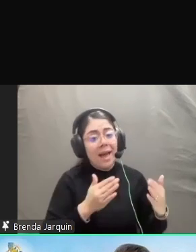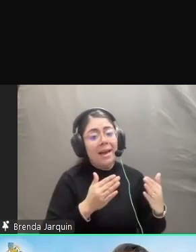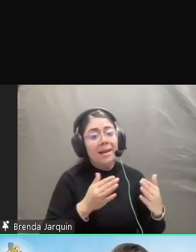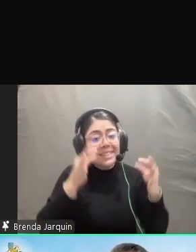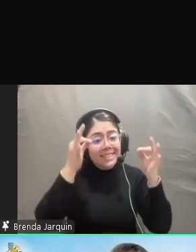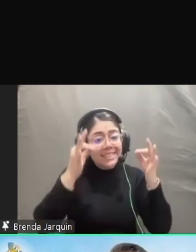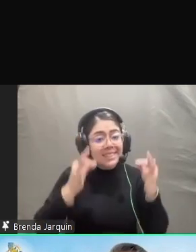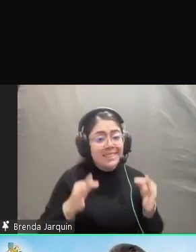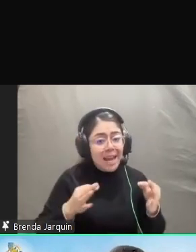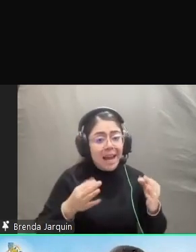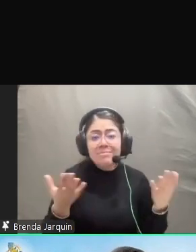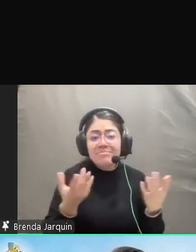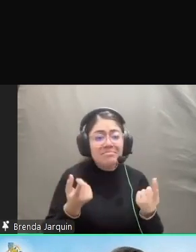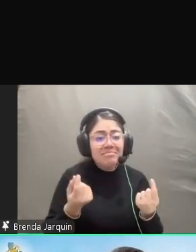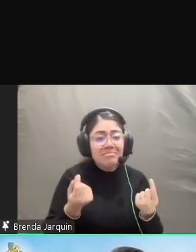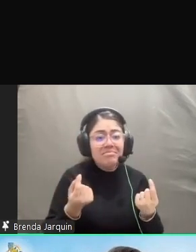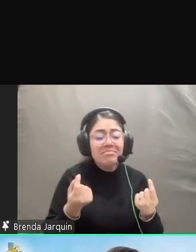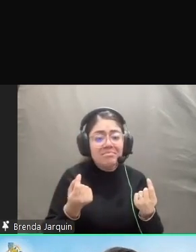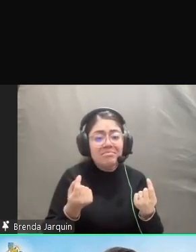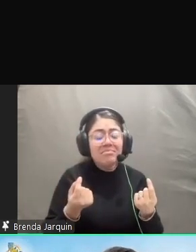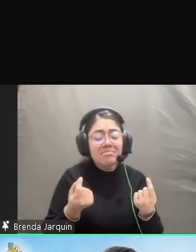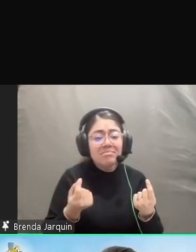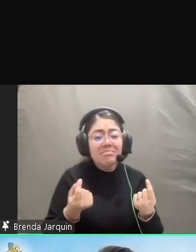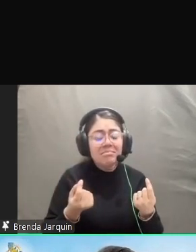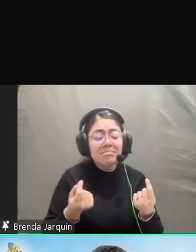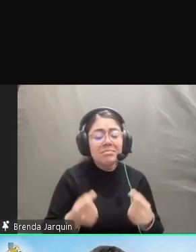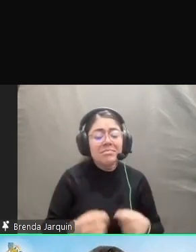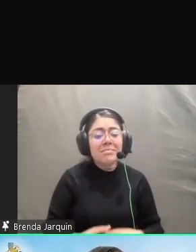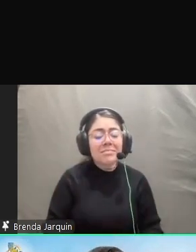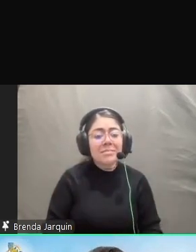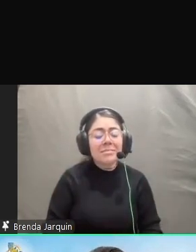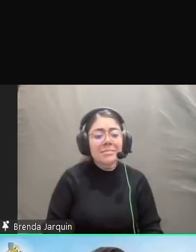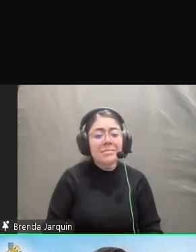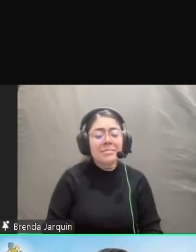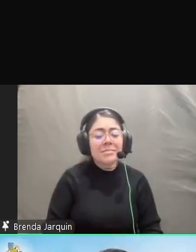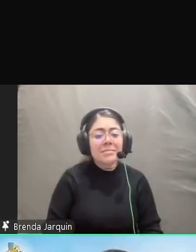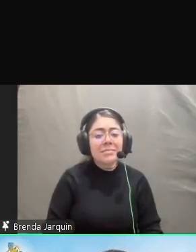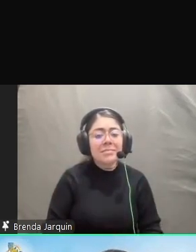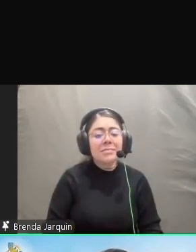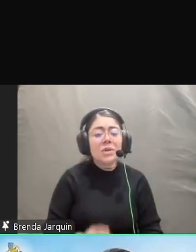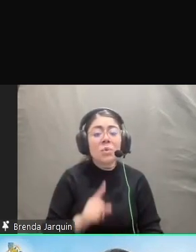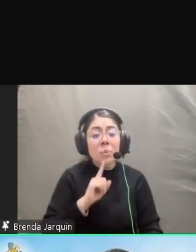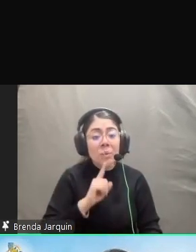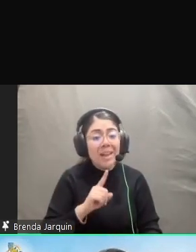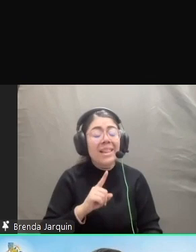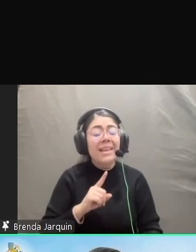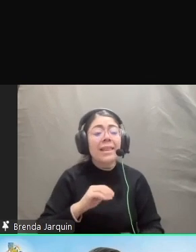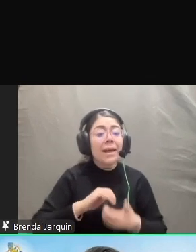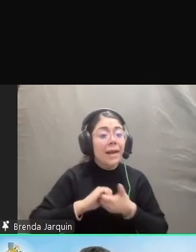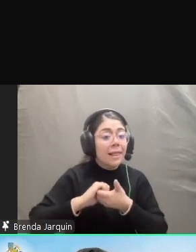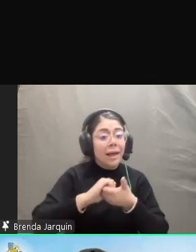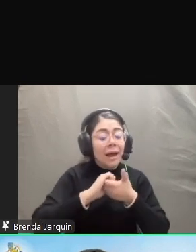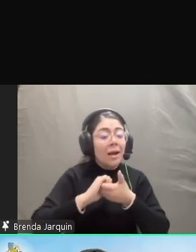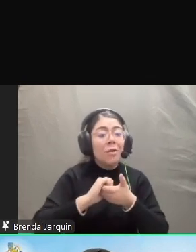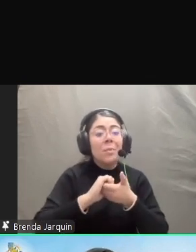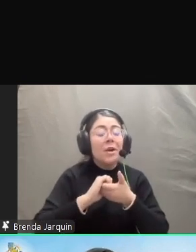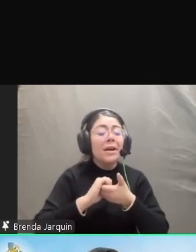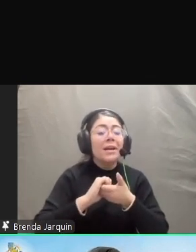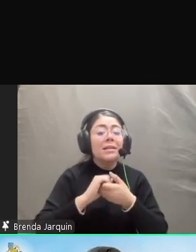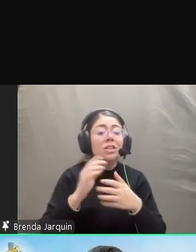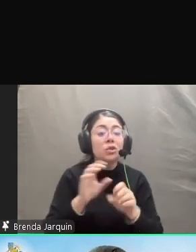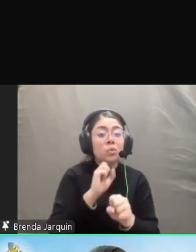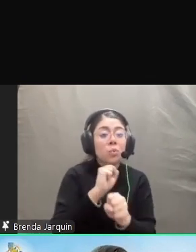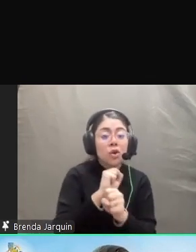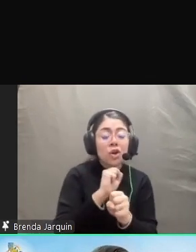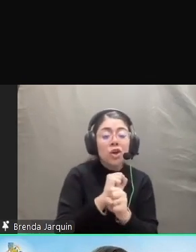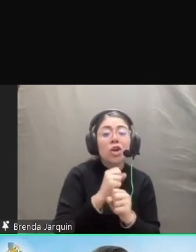the collaborative was really guided by the relationship of the leaders and the passion that the leaders might or might